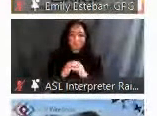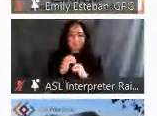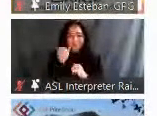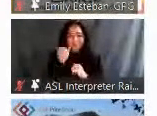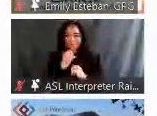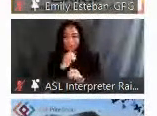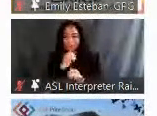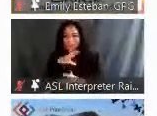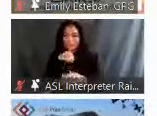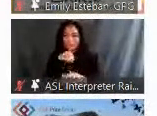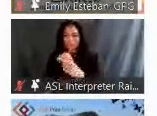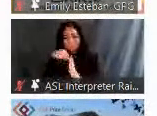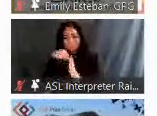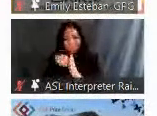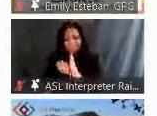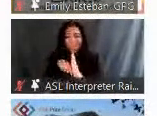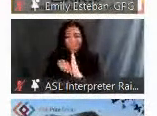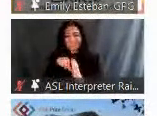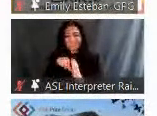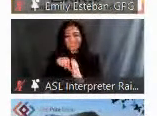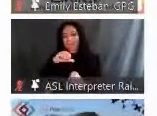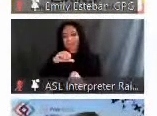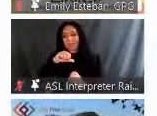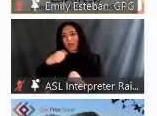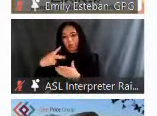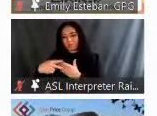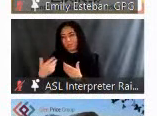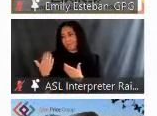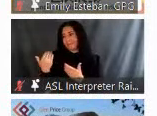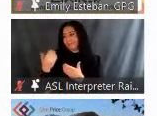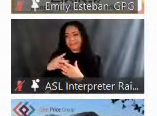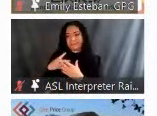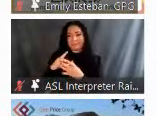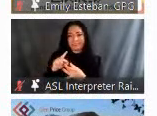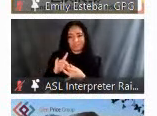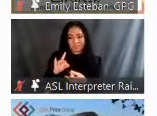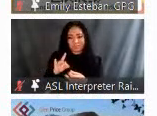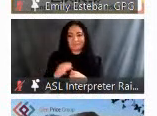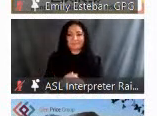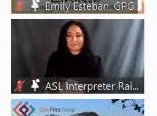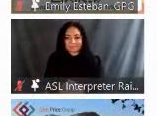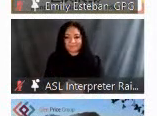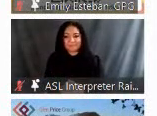involved as in the other programs that we mentioned, or that were mentioned rather.